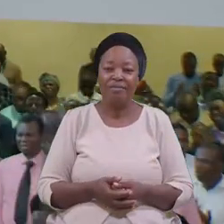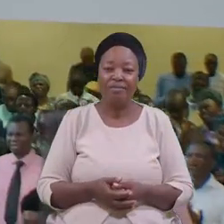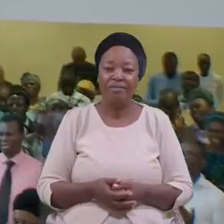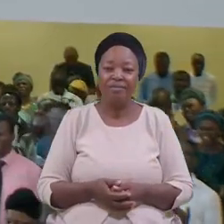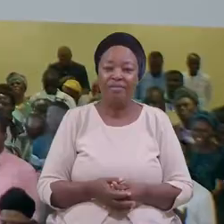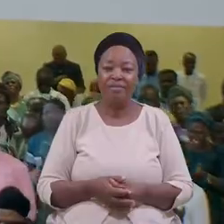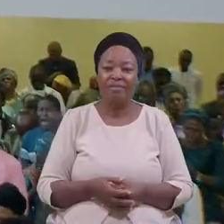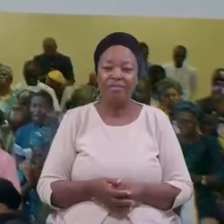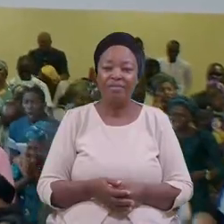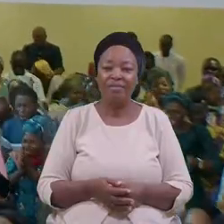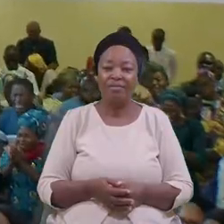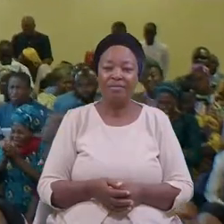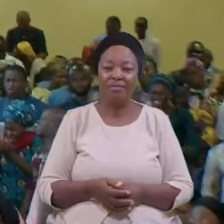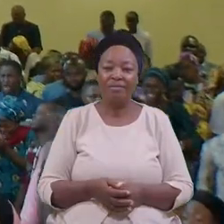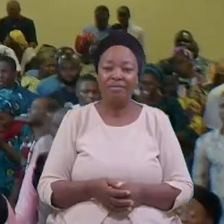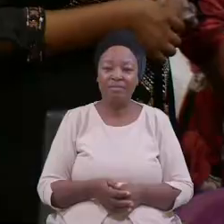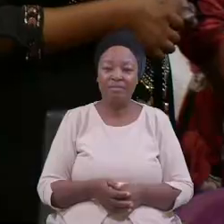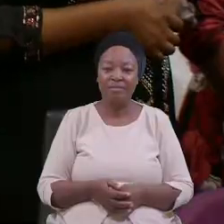happiness,